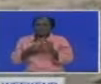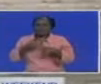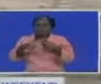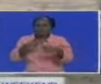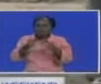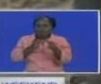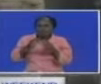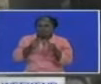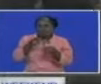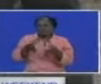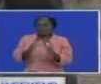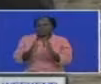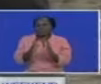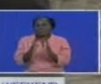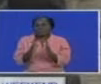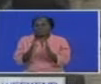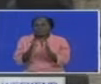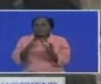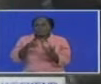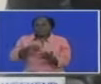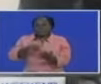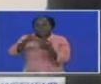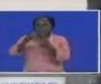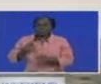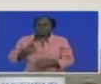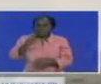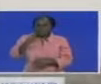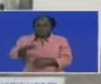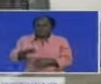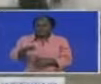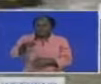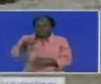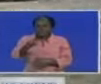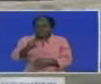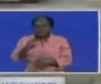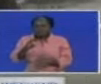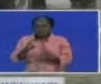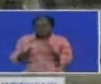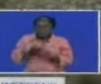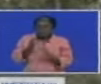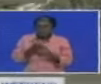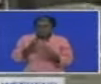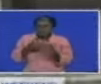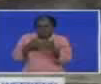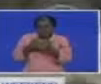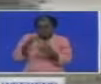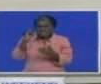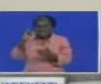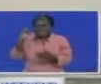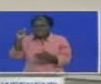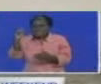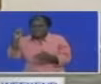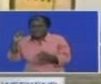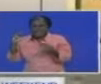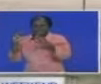tussle. In a special stage, which fans had a chance to view the speed monsters up close, Ian Duncan suffered